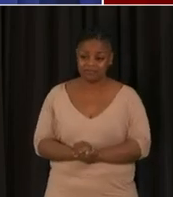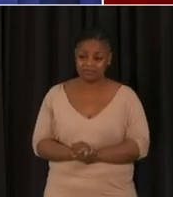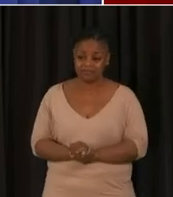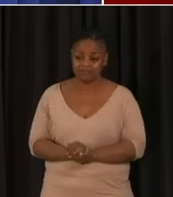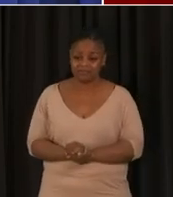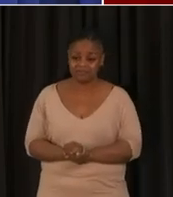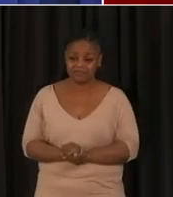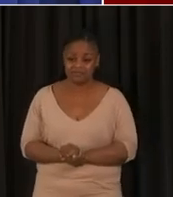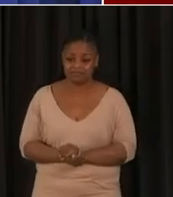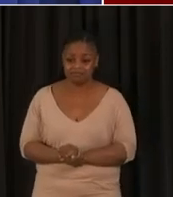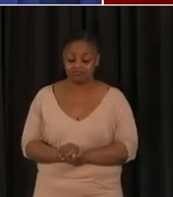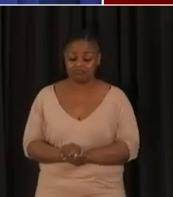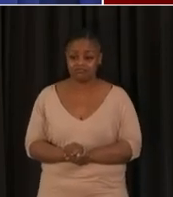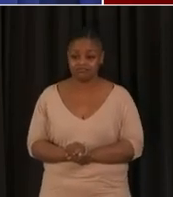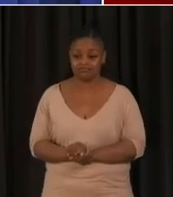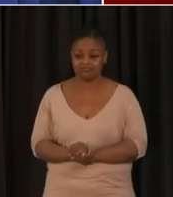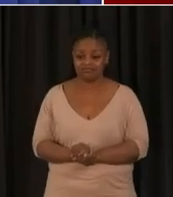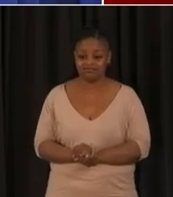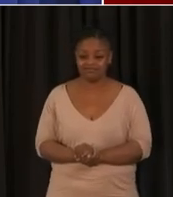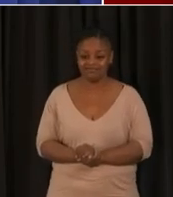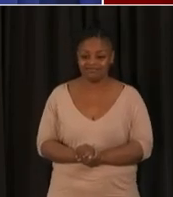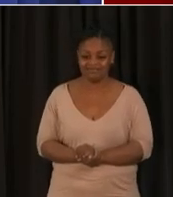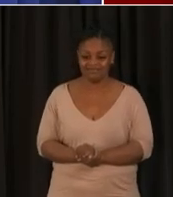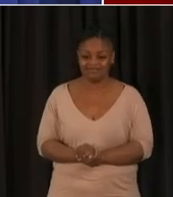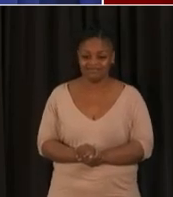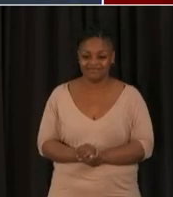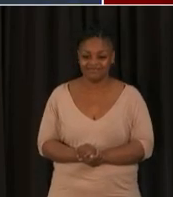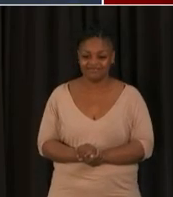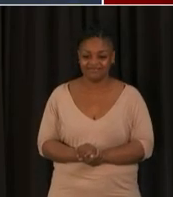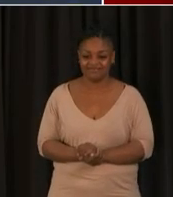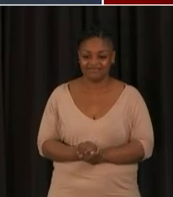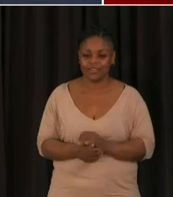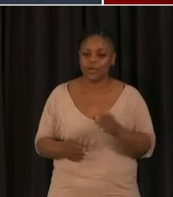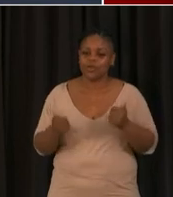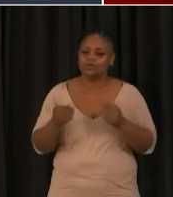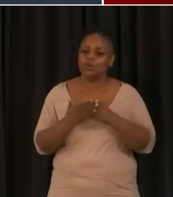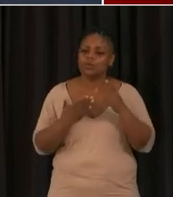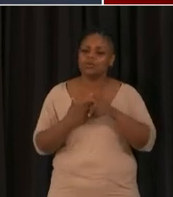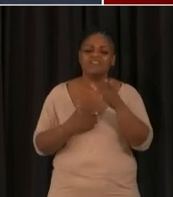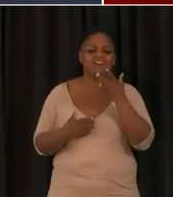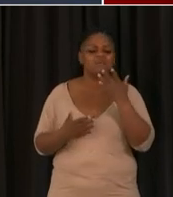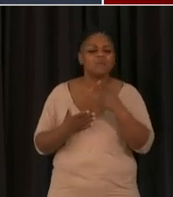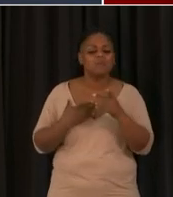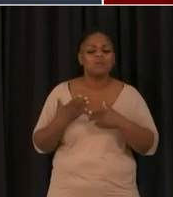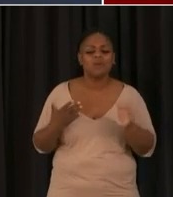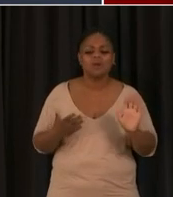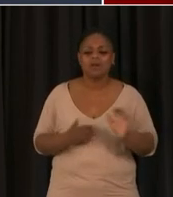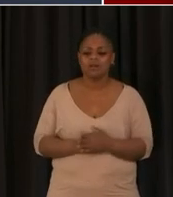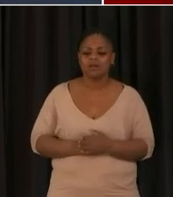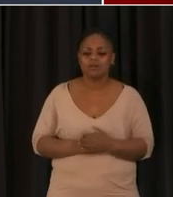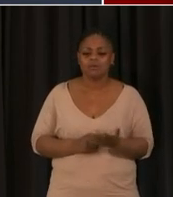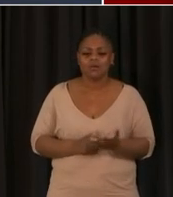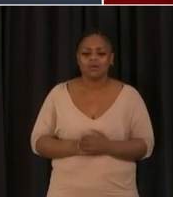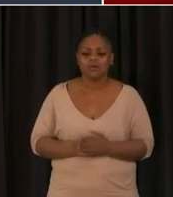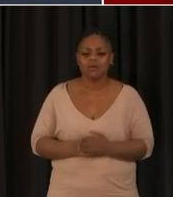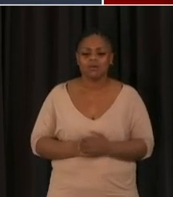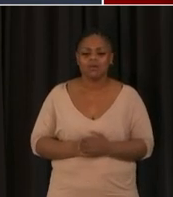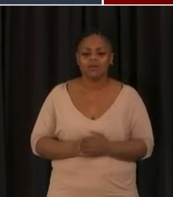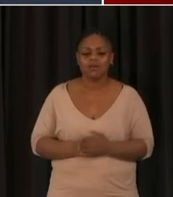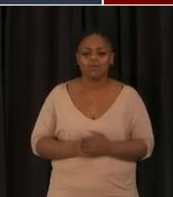would you go to the Ombudsman? How do you utilize that resource? So the department student loan ombudsman